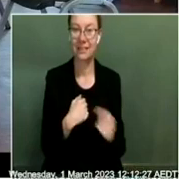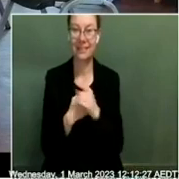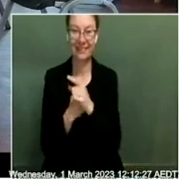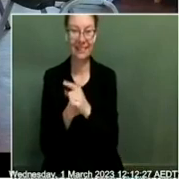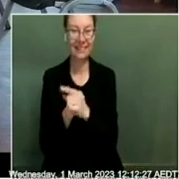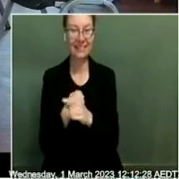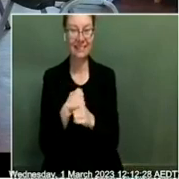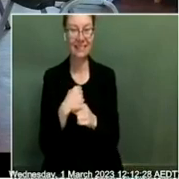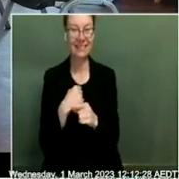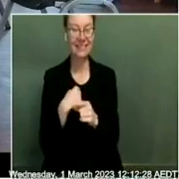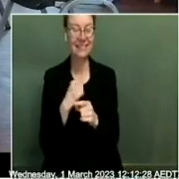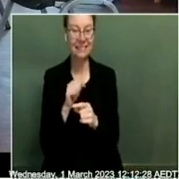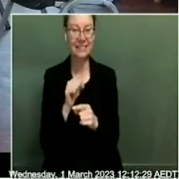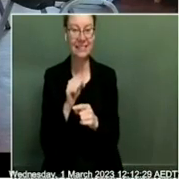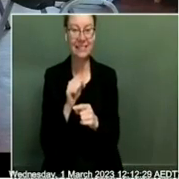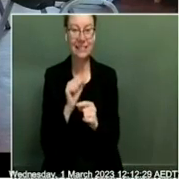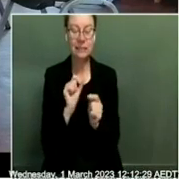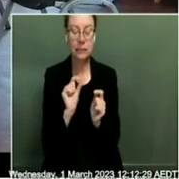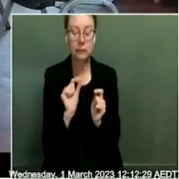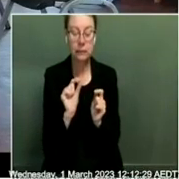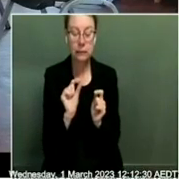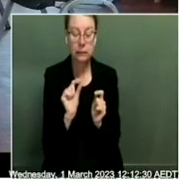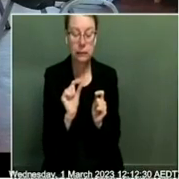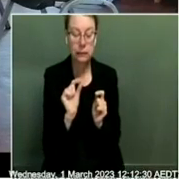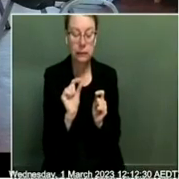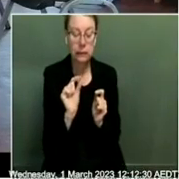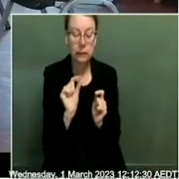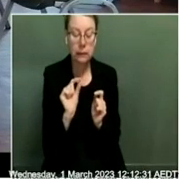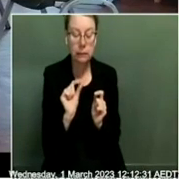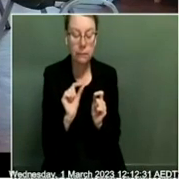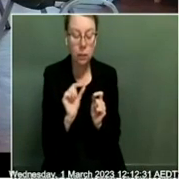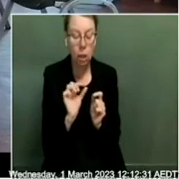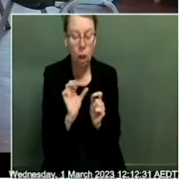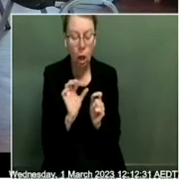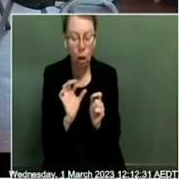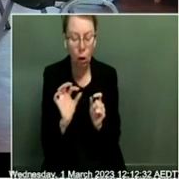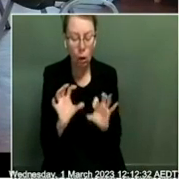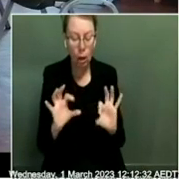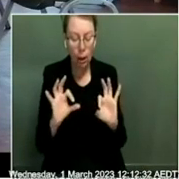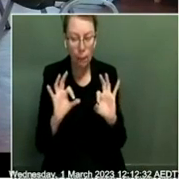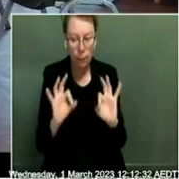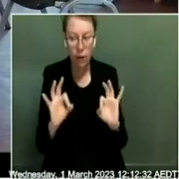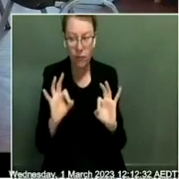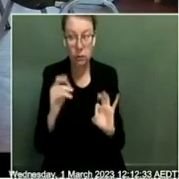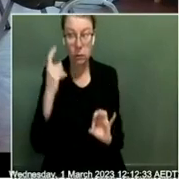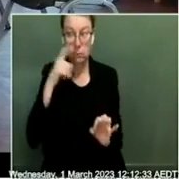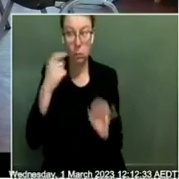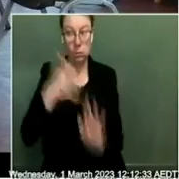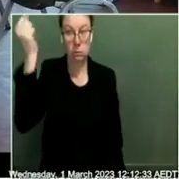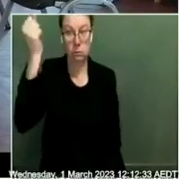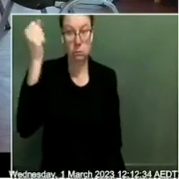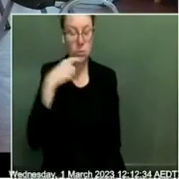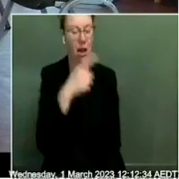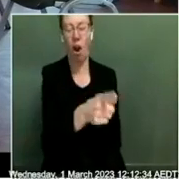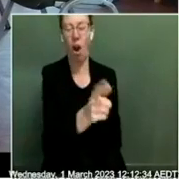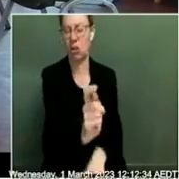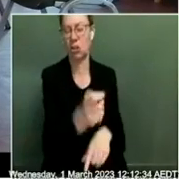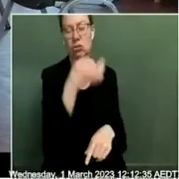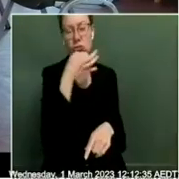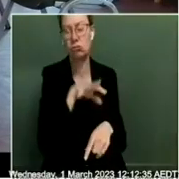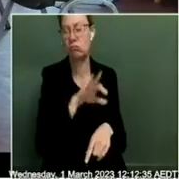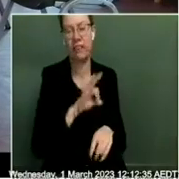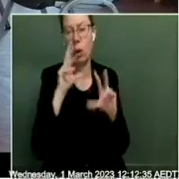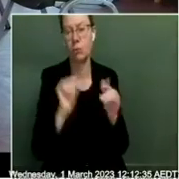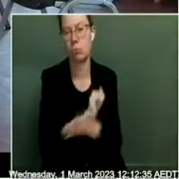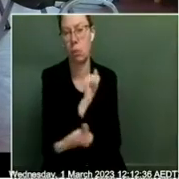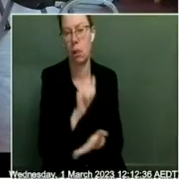of a chink of being a normal family because that would be enough to be accused of neglect. You carry that as a mum. Yeah. Mm. Every